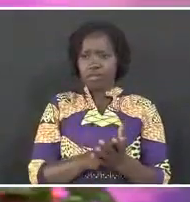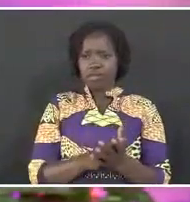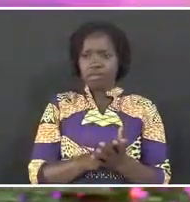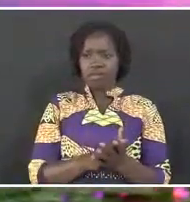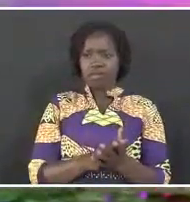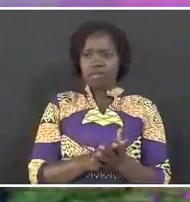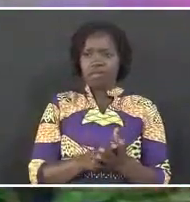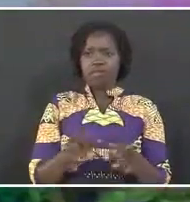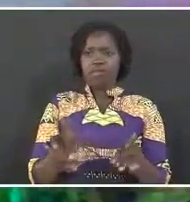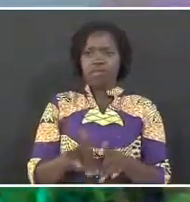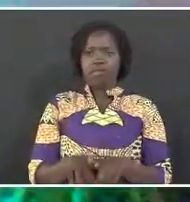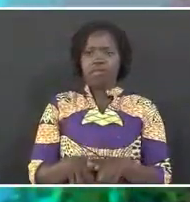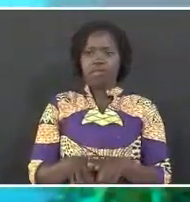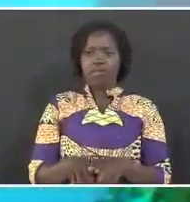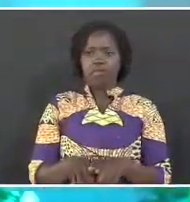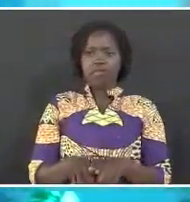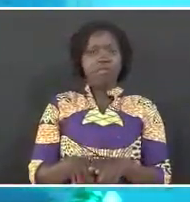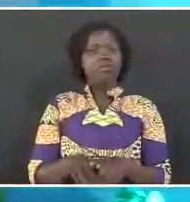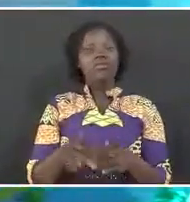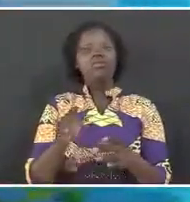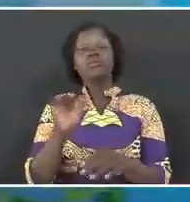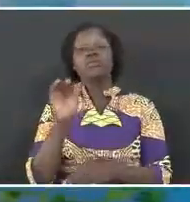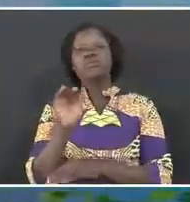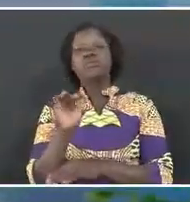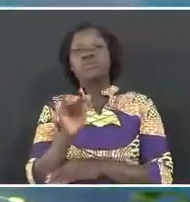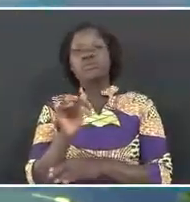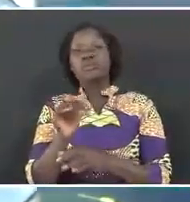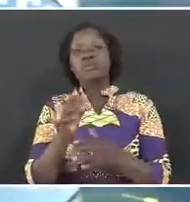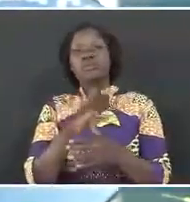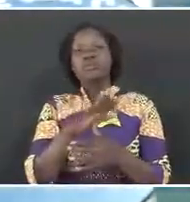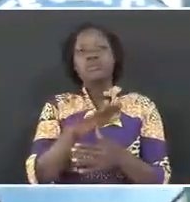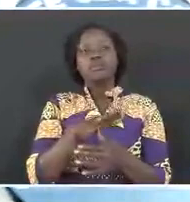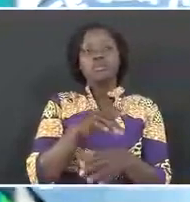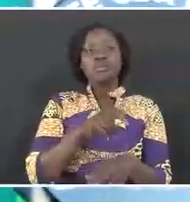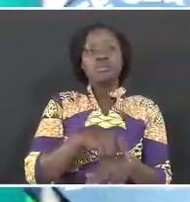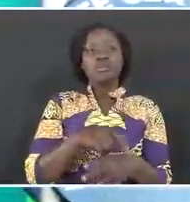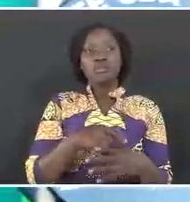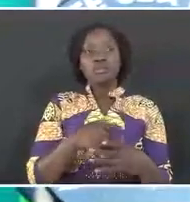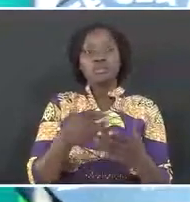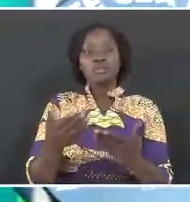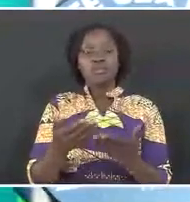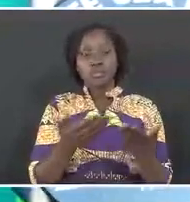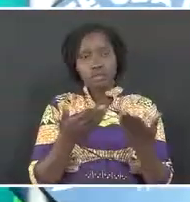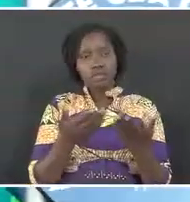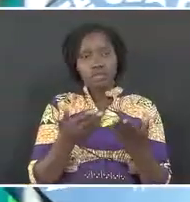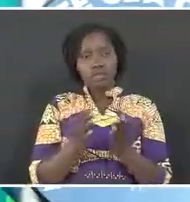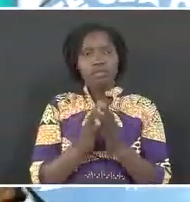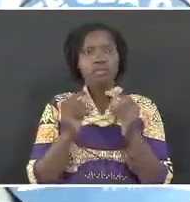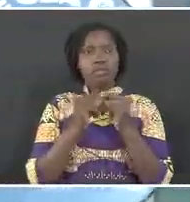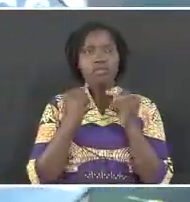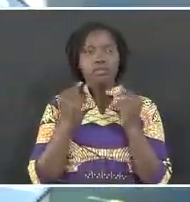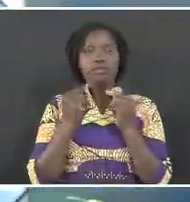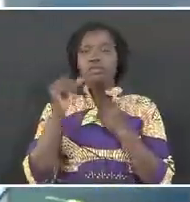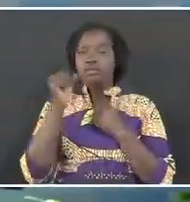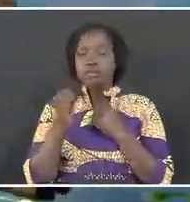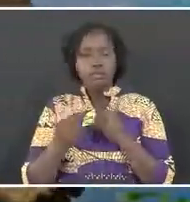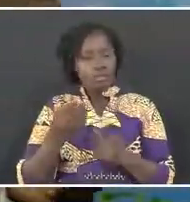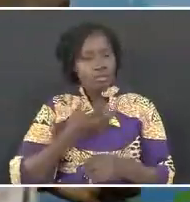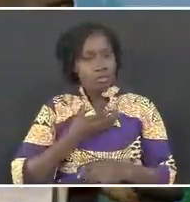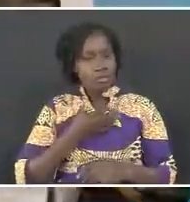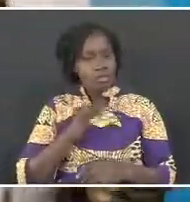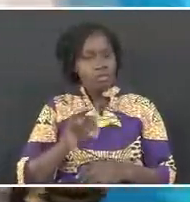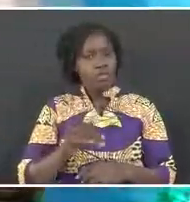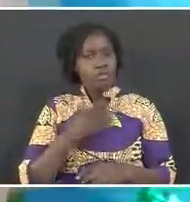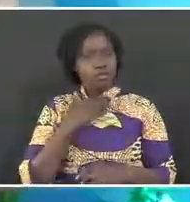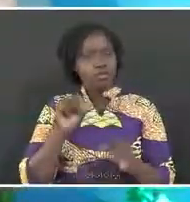as Elder Chief asked the ambassadors, when you bring to the pastoral, to the elders' council that you want